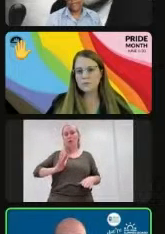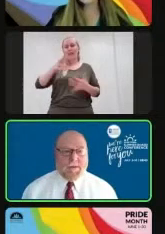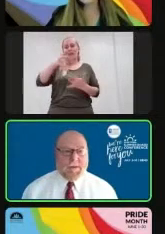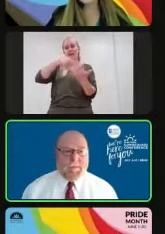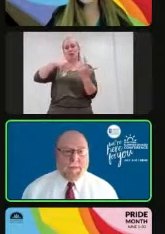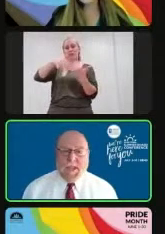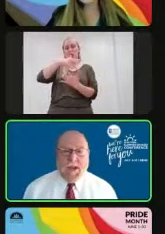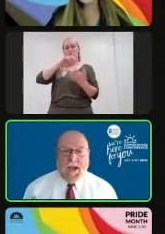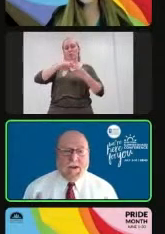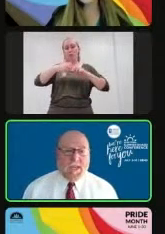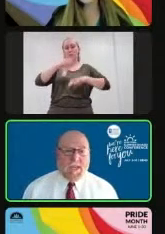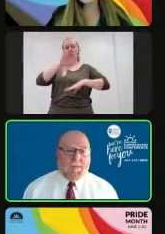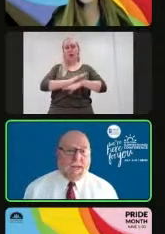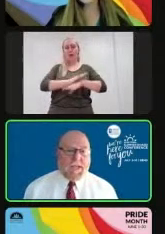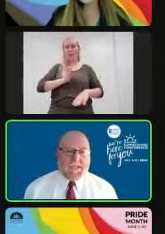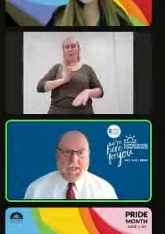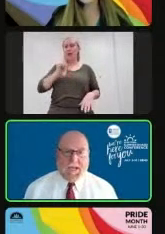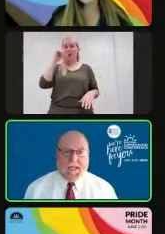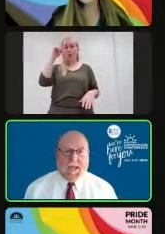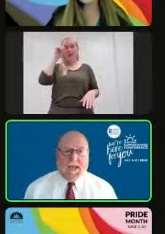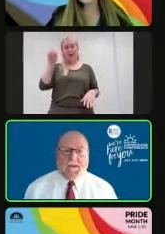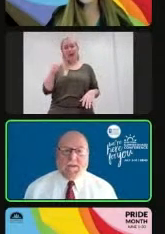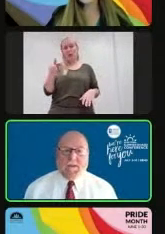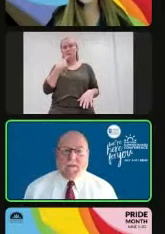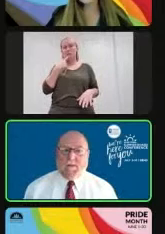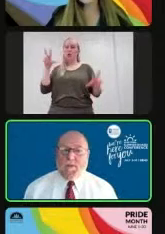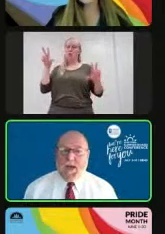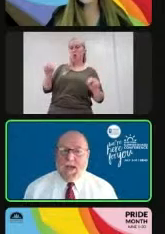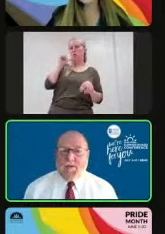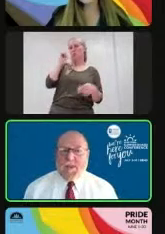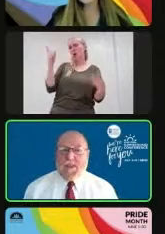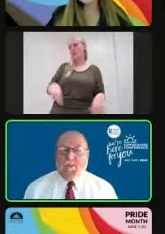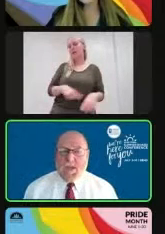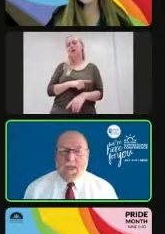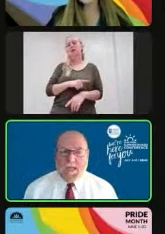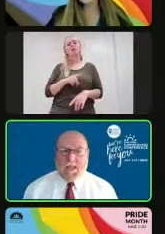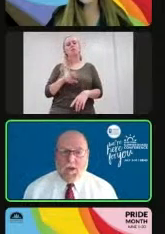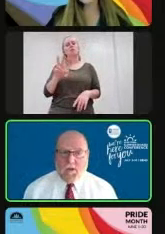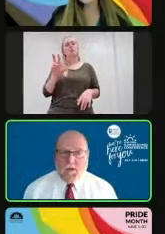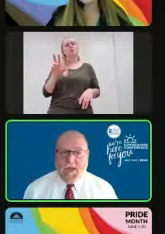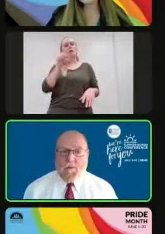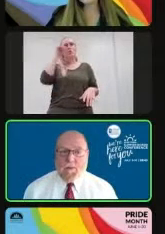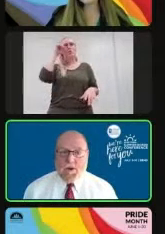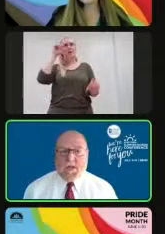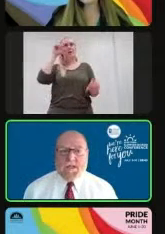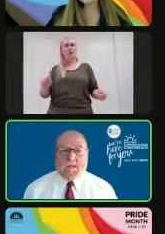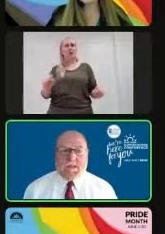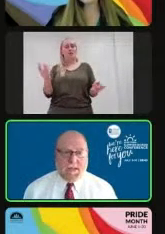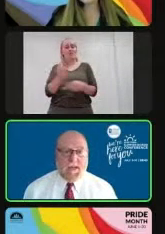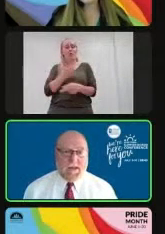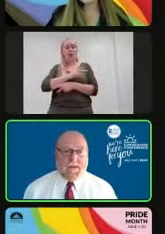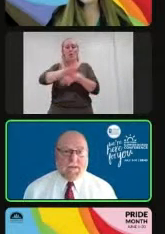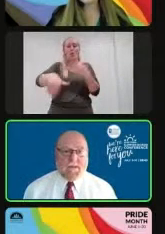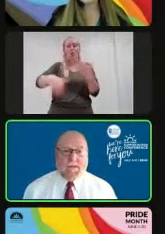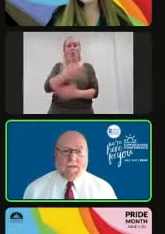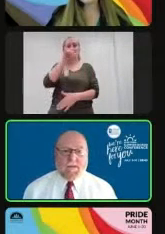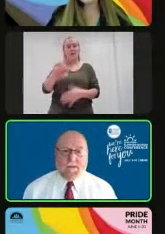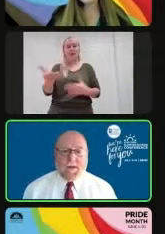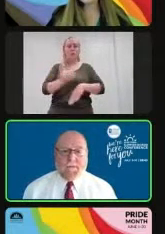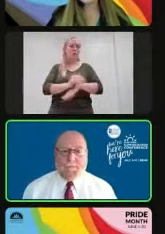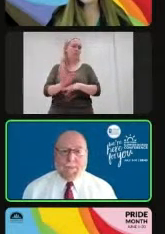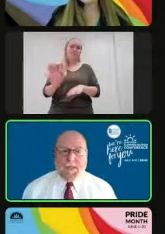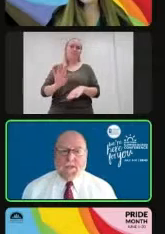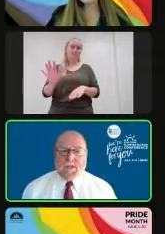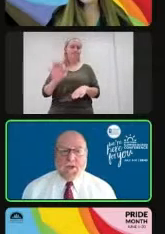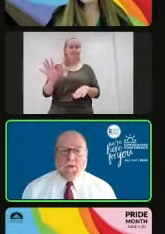board. I don't think anybody is denying that. I don't think that we can get all of that work done tonight.